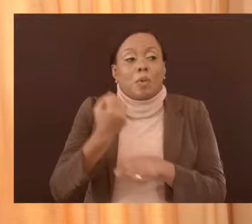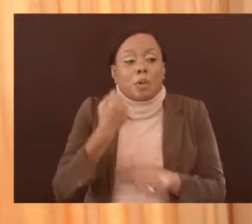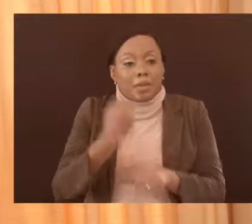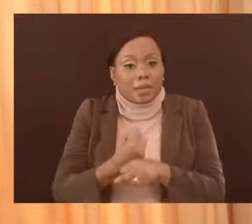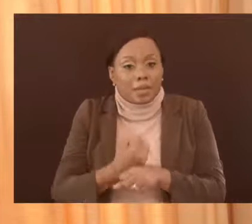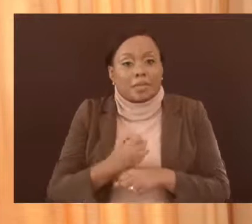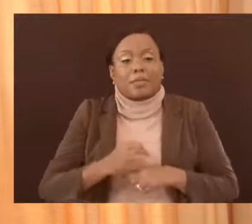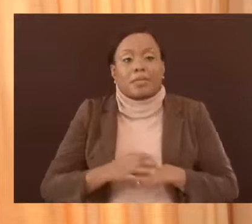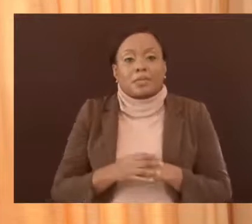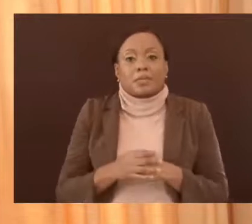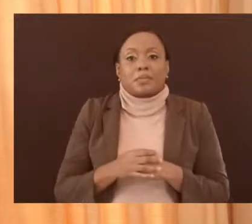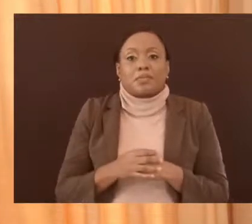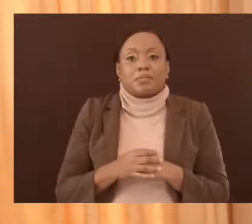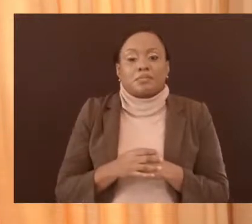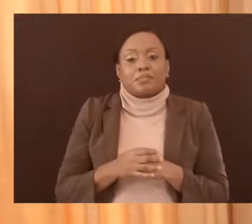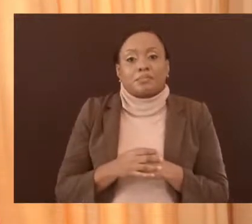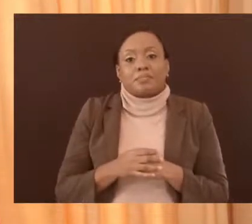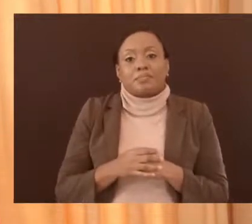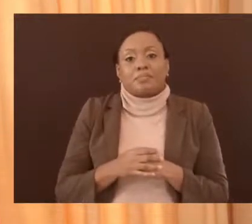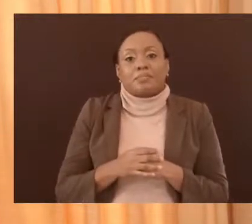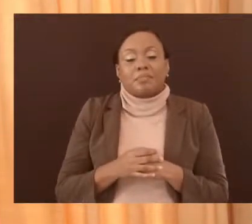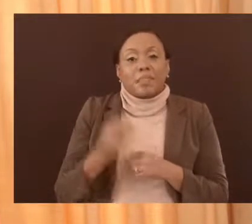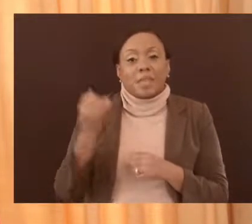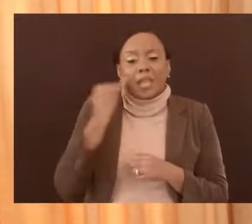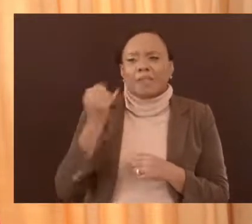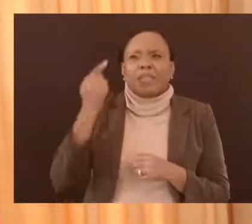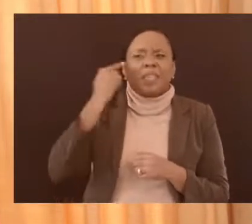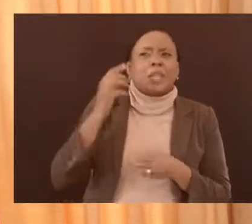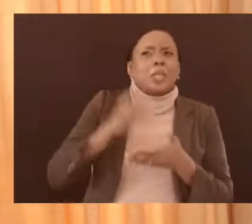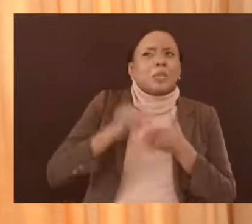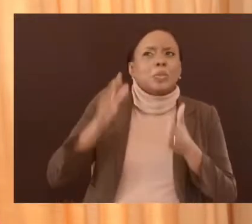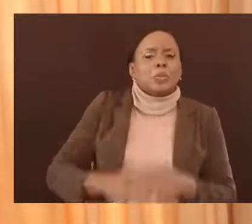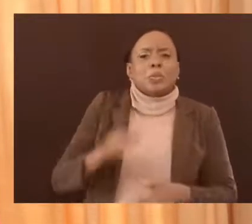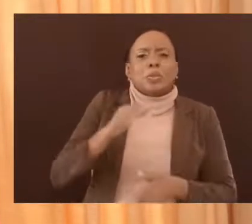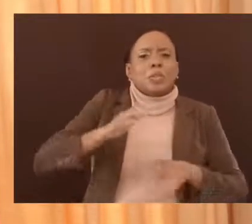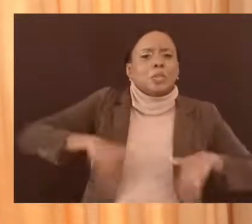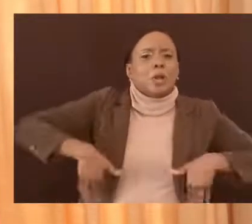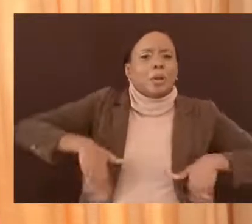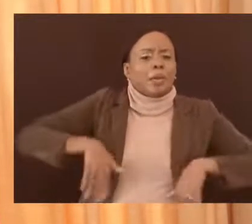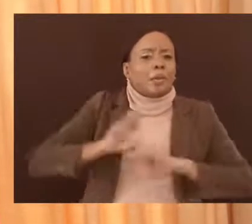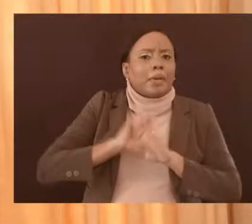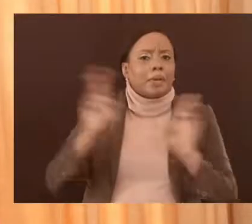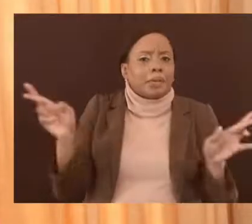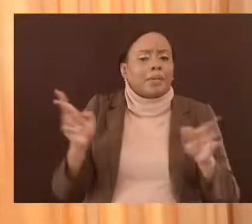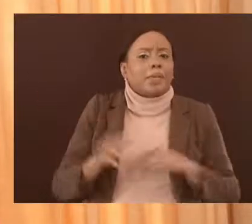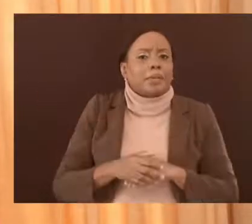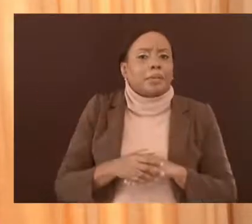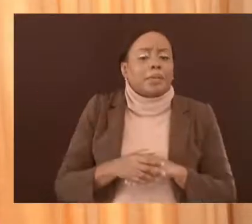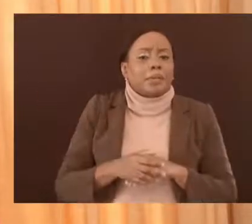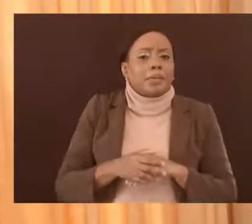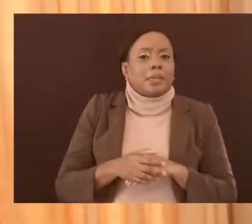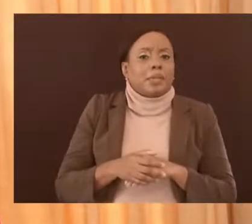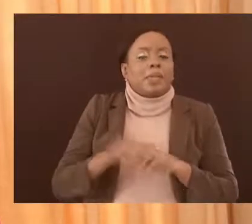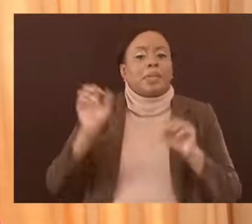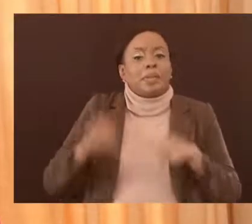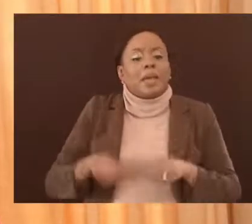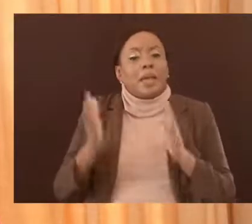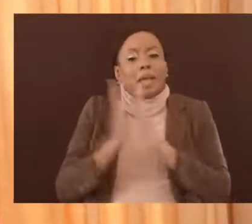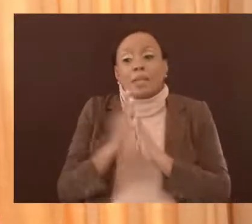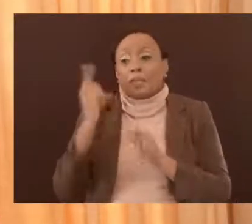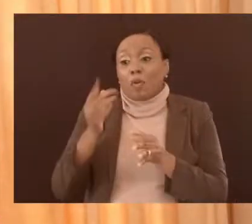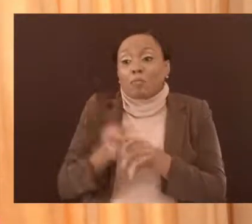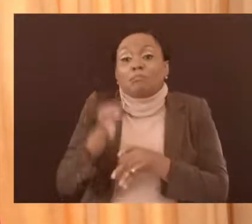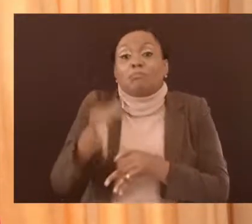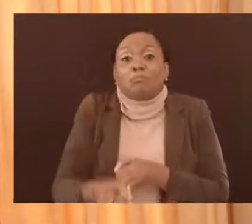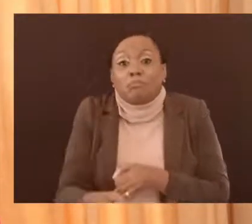benefit from an additional year. The student must have been consistently scoring below 20% in both